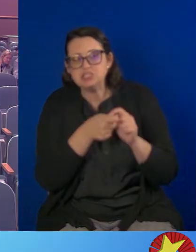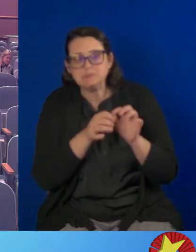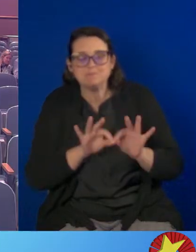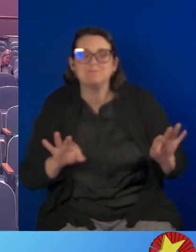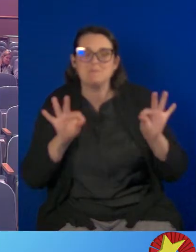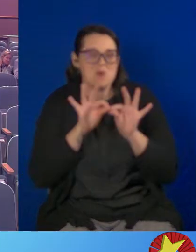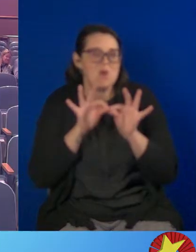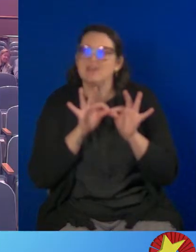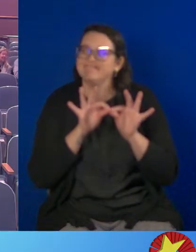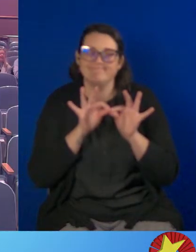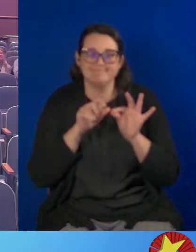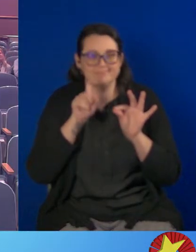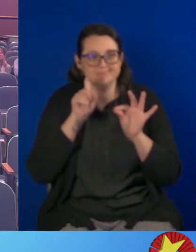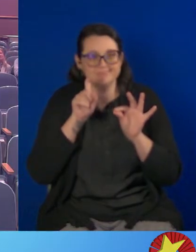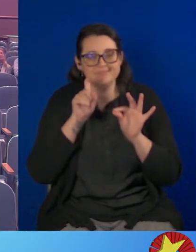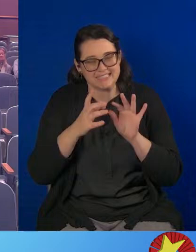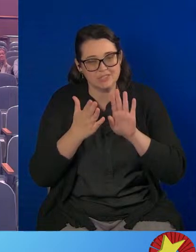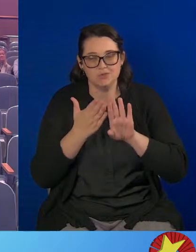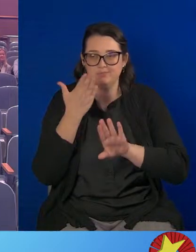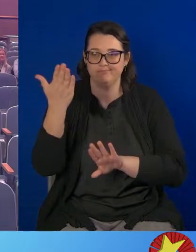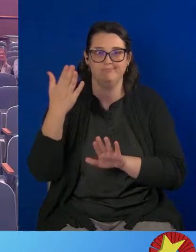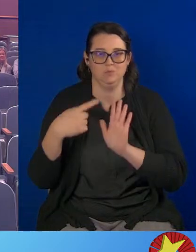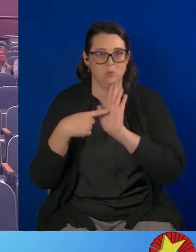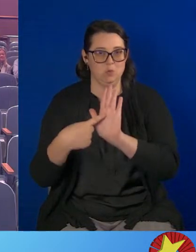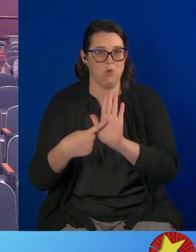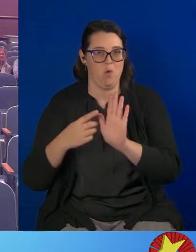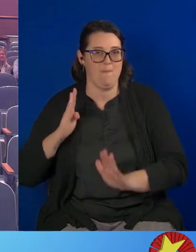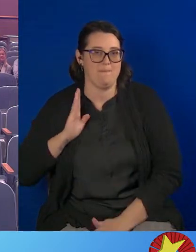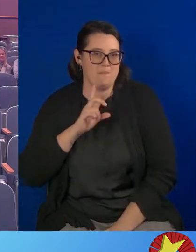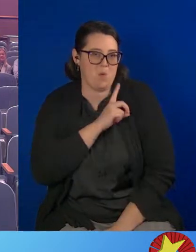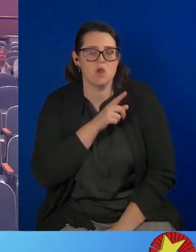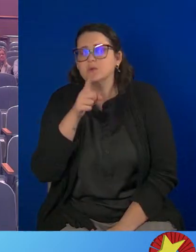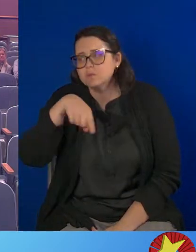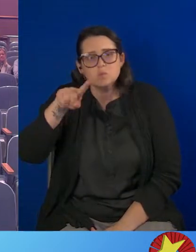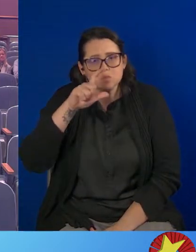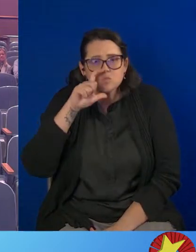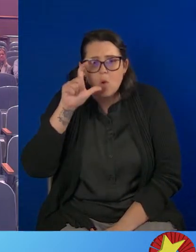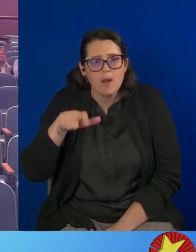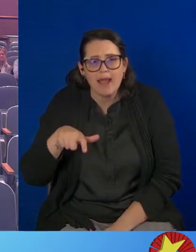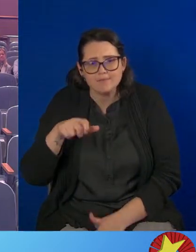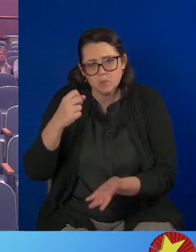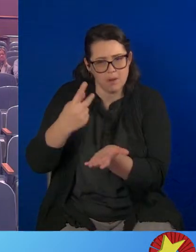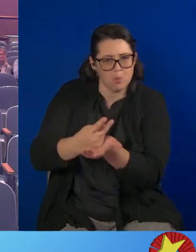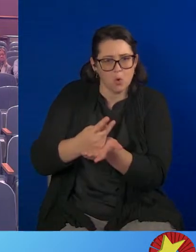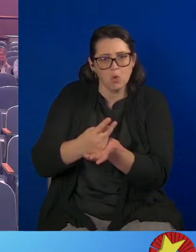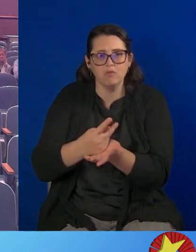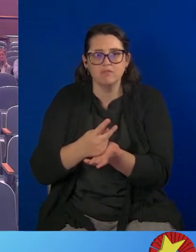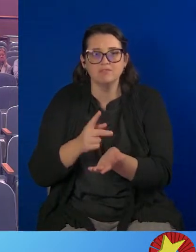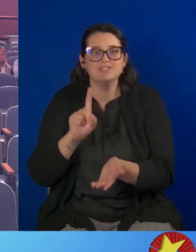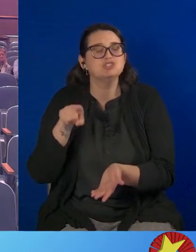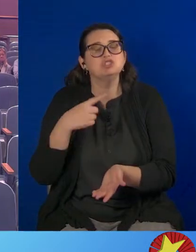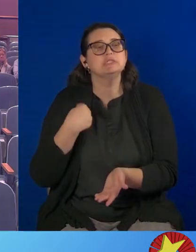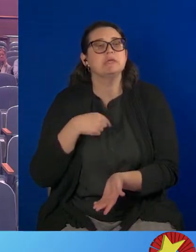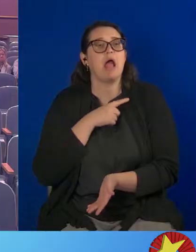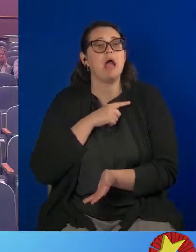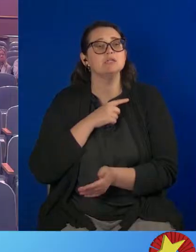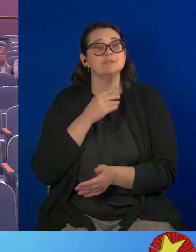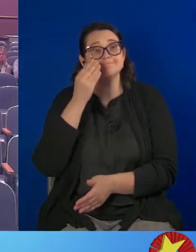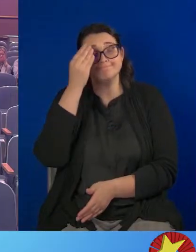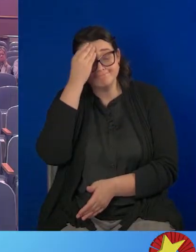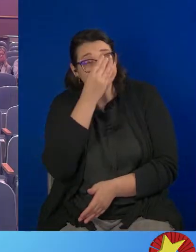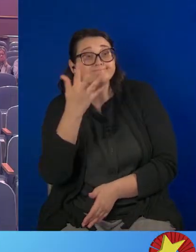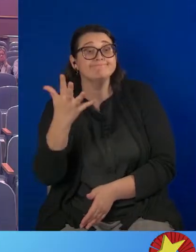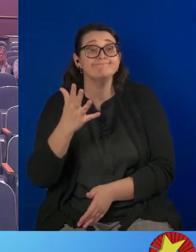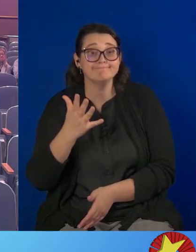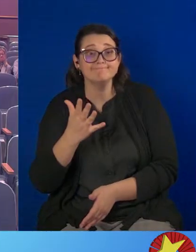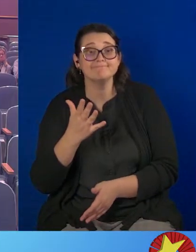ahead and bring it to the board's attention. And you don't need to do anything with those. This is just kind of a courtesy heads up. This is